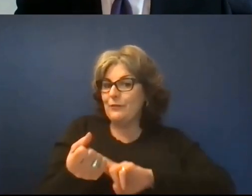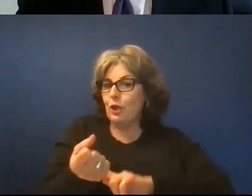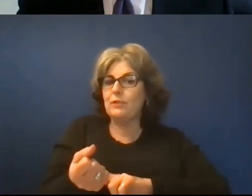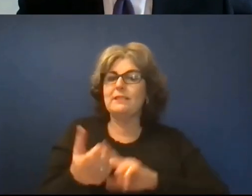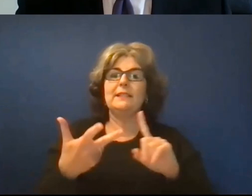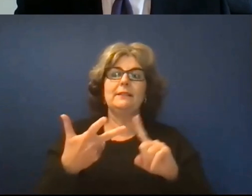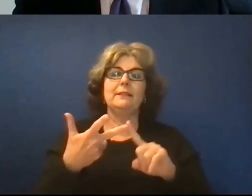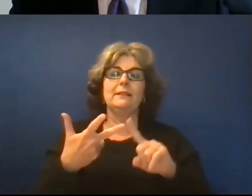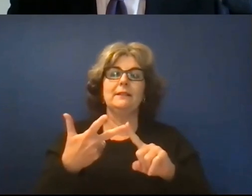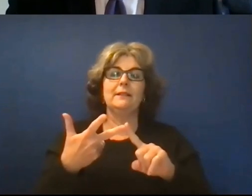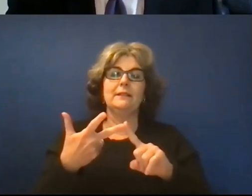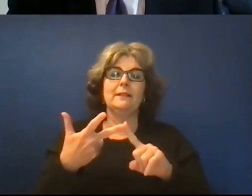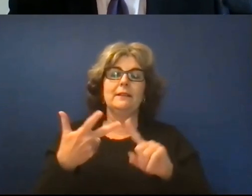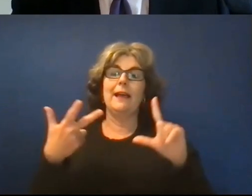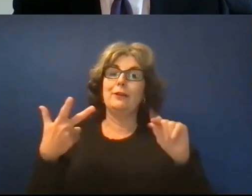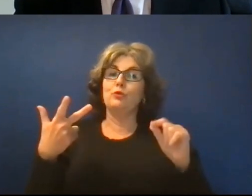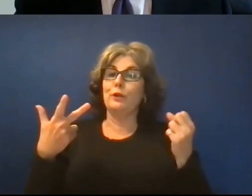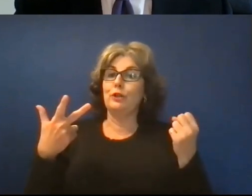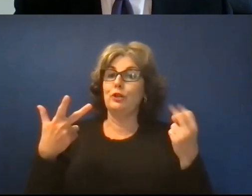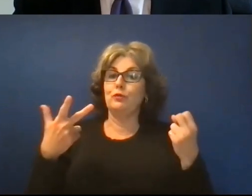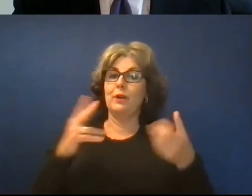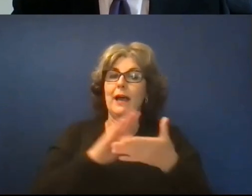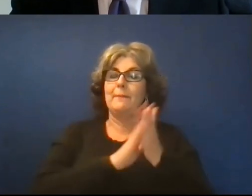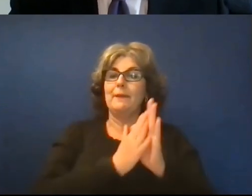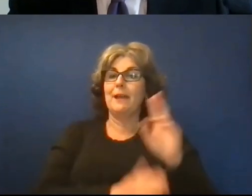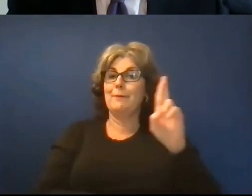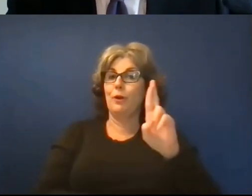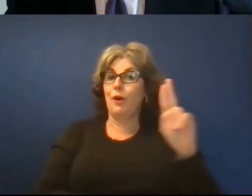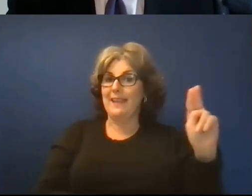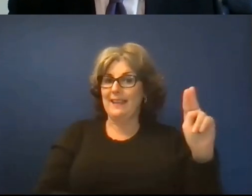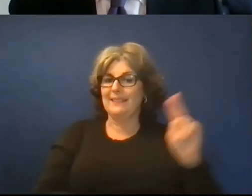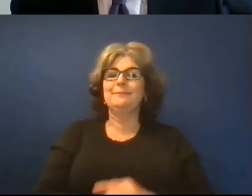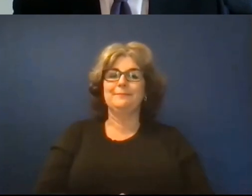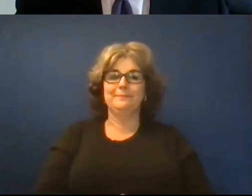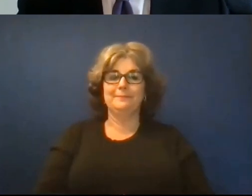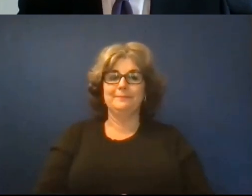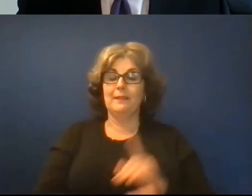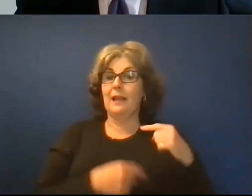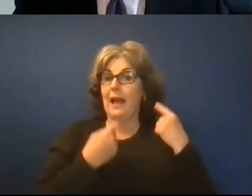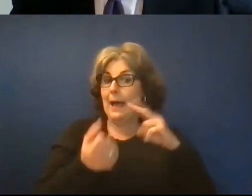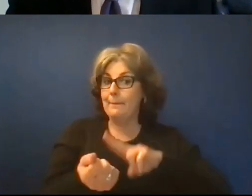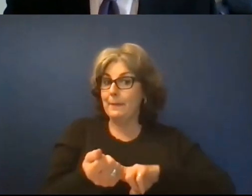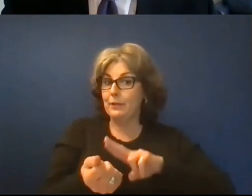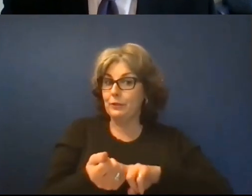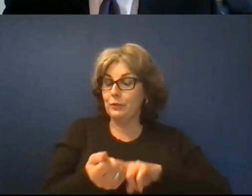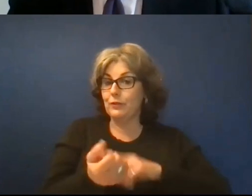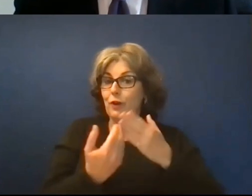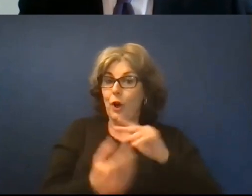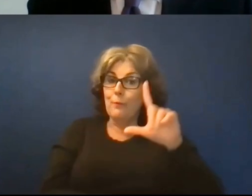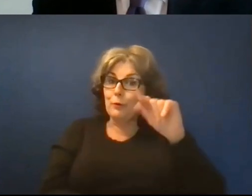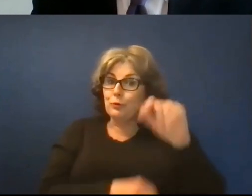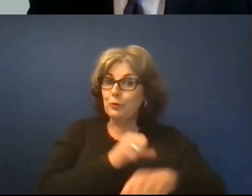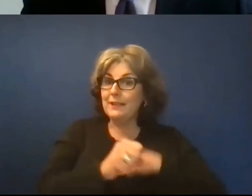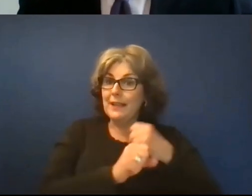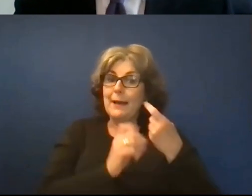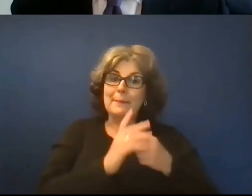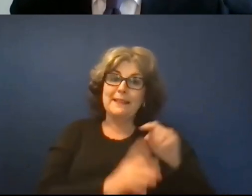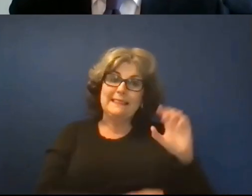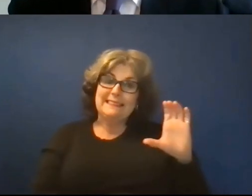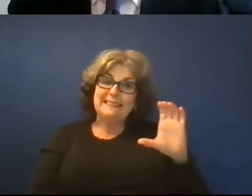And 2012, I became a registered nurse. I've been a nurse for going on 20 years. I started out as a